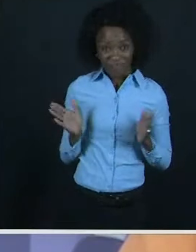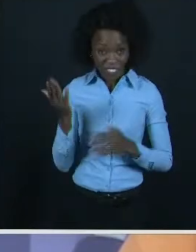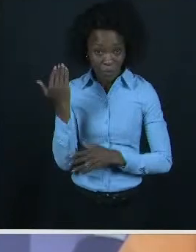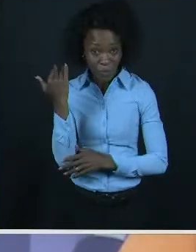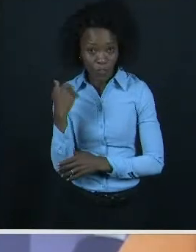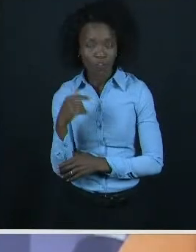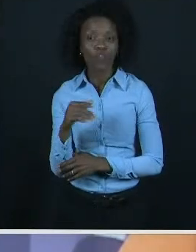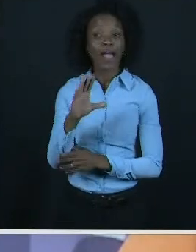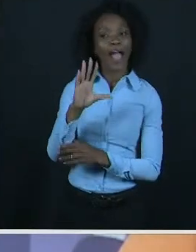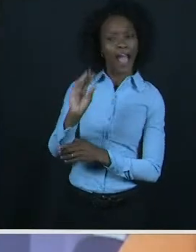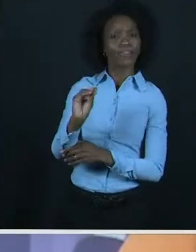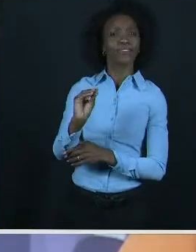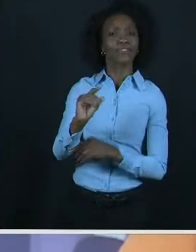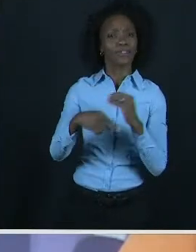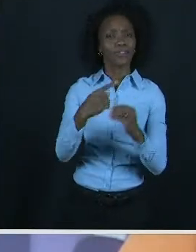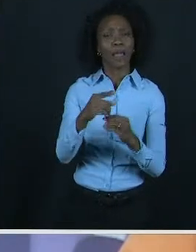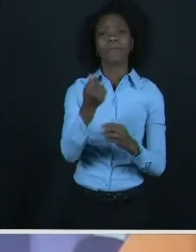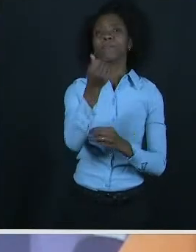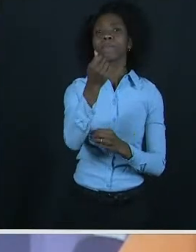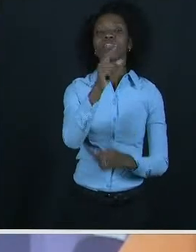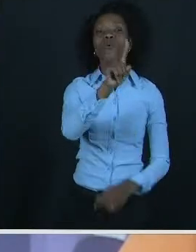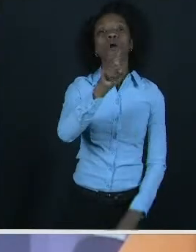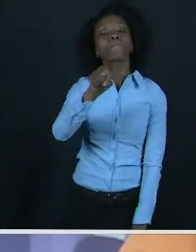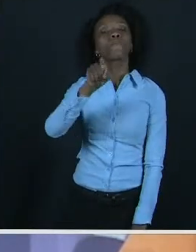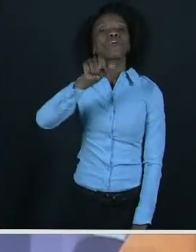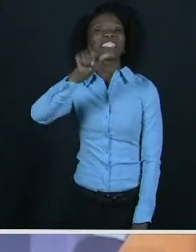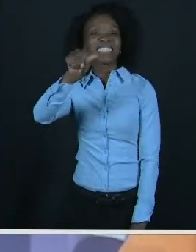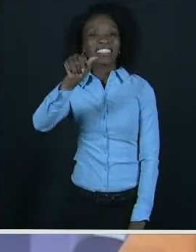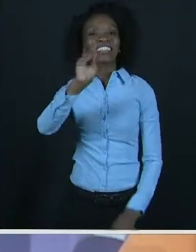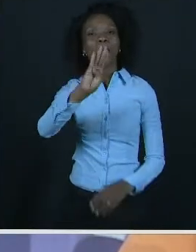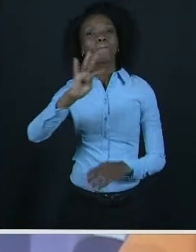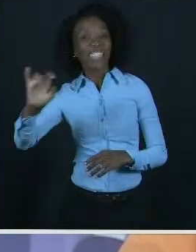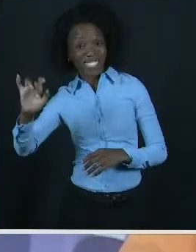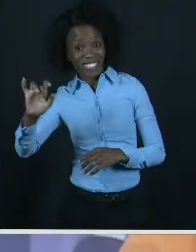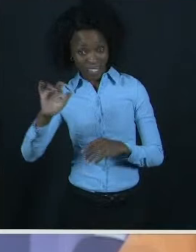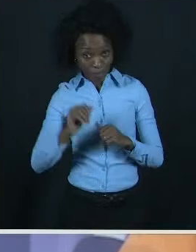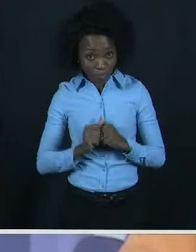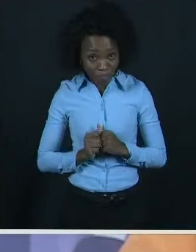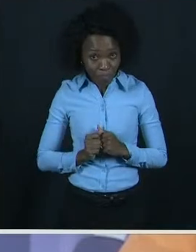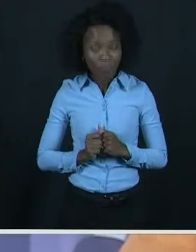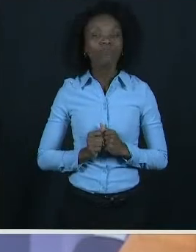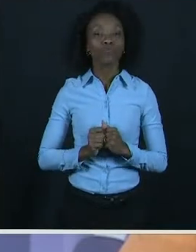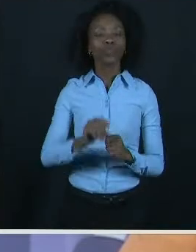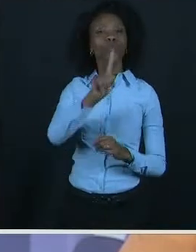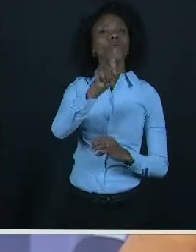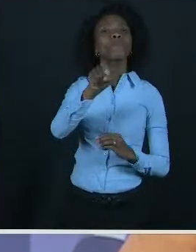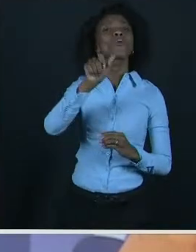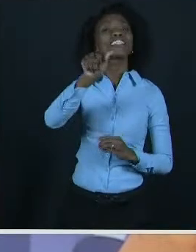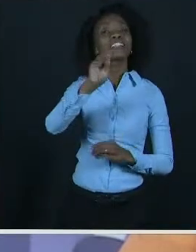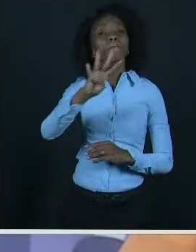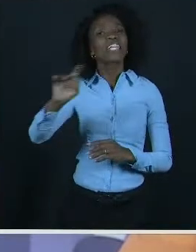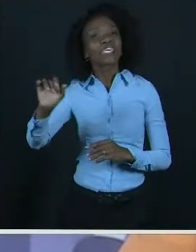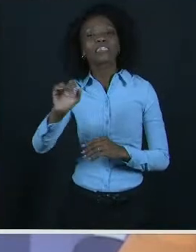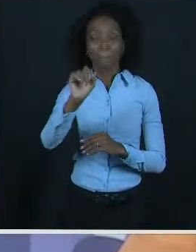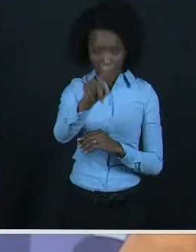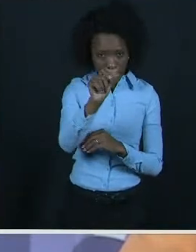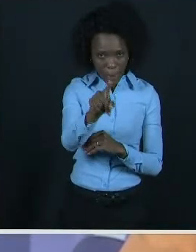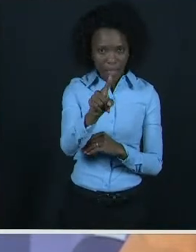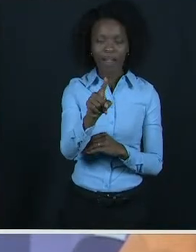about the 1.6 billion. The 1.6 billion was what was